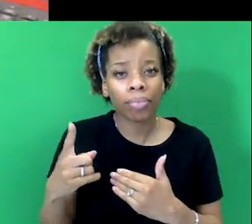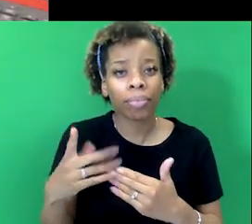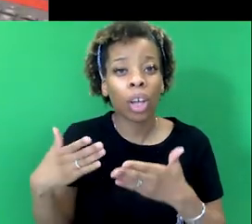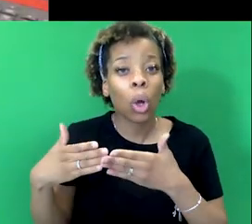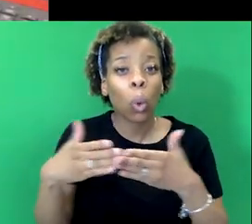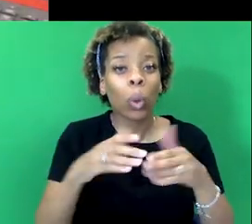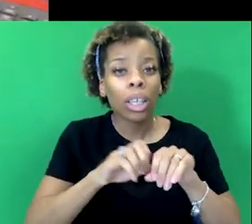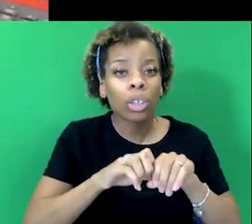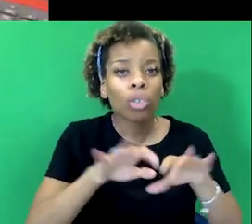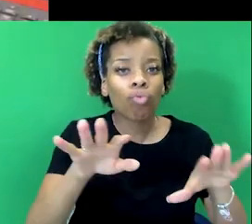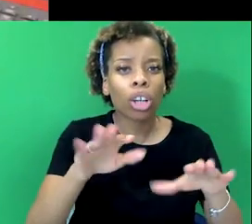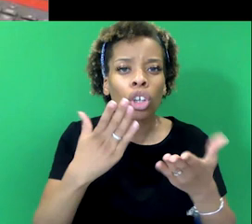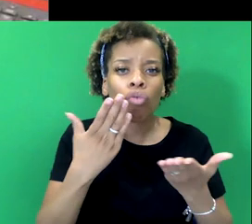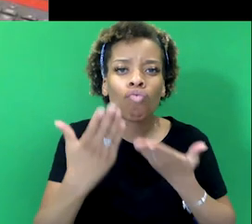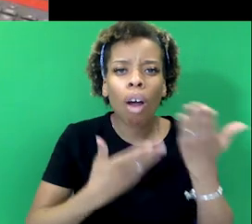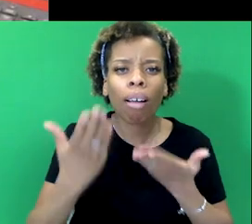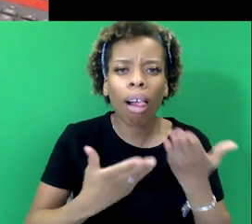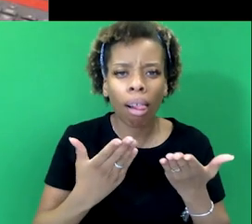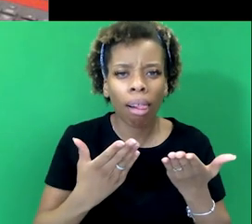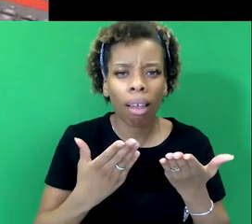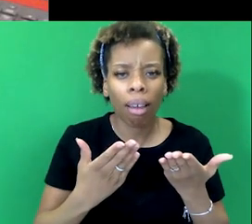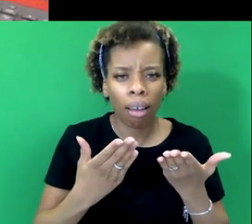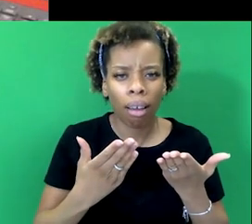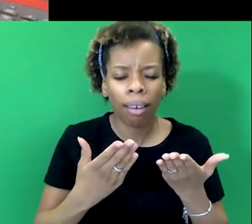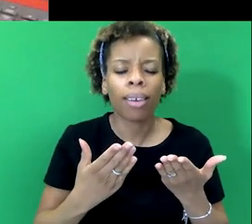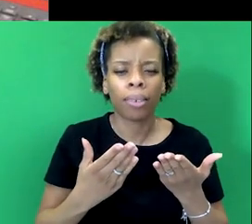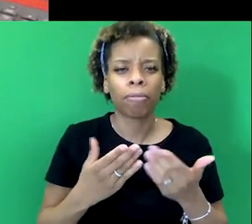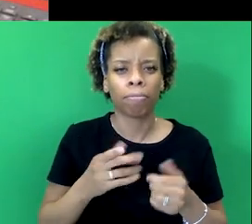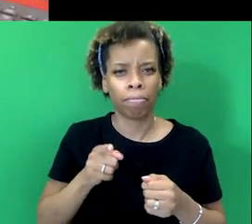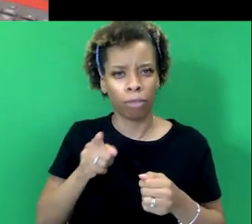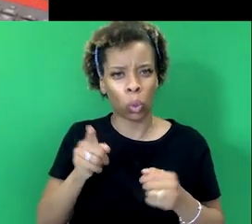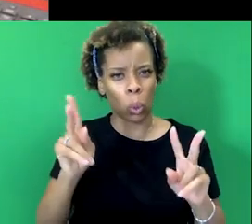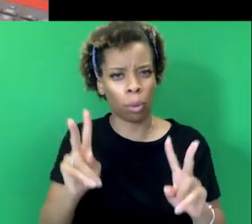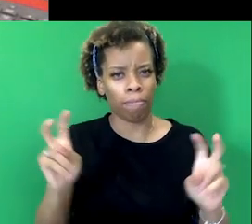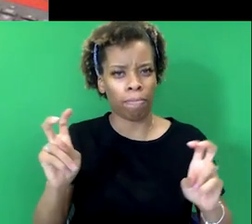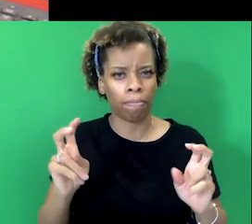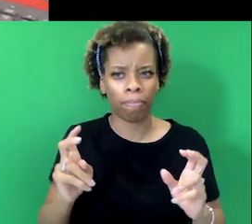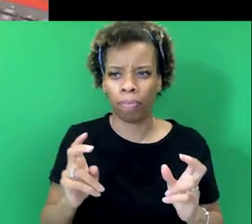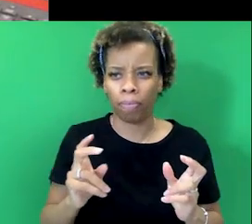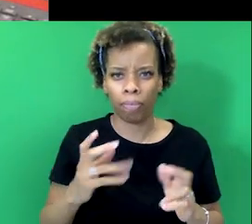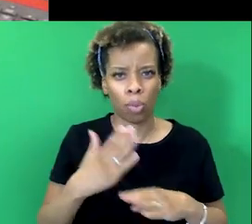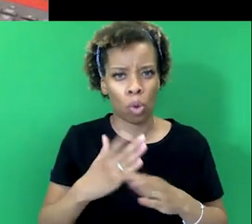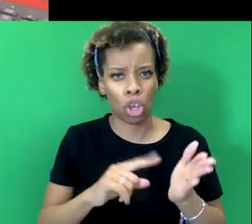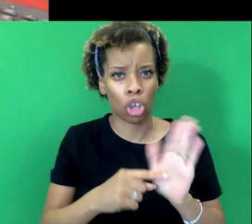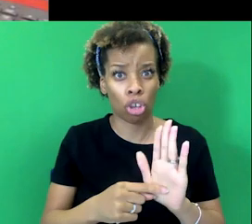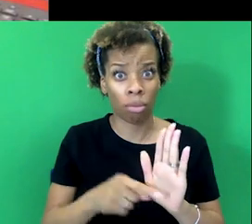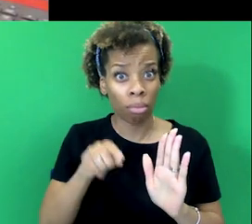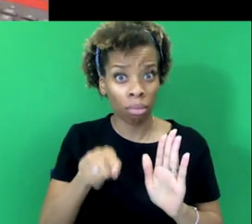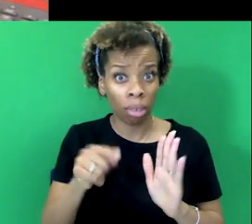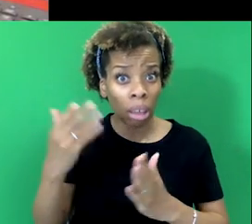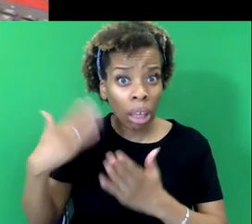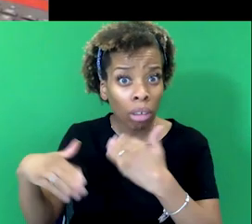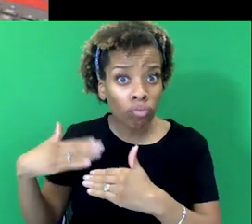Chronicles. I think it just, I mean, you know, that is not just history, that is